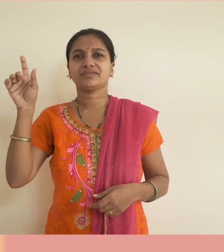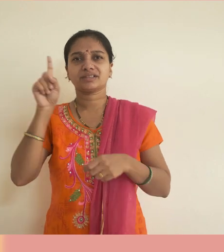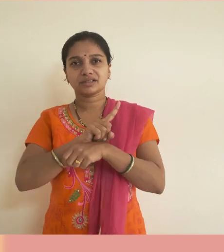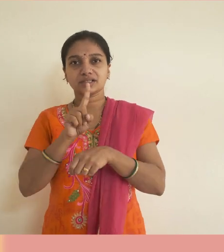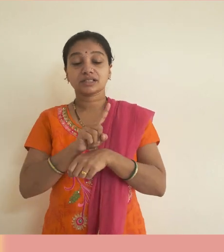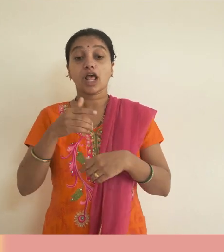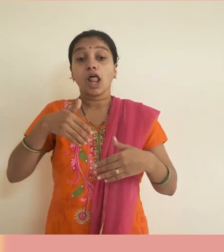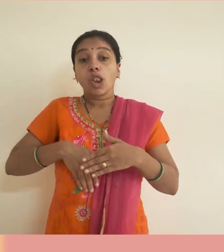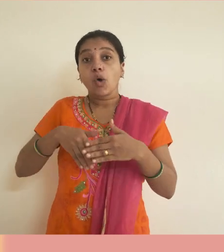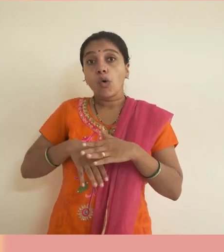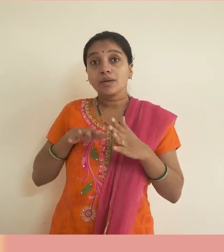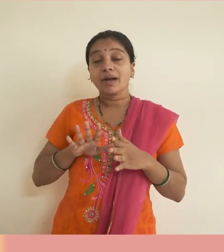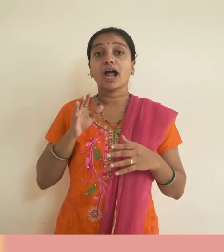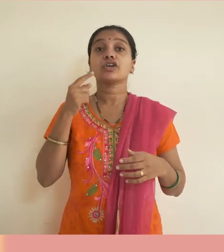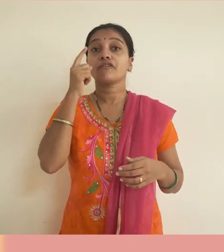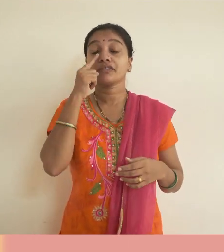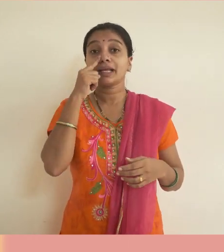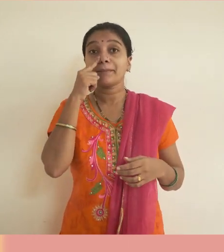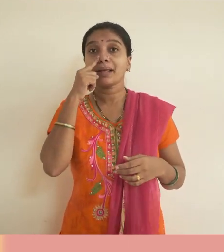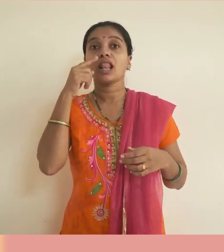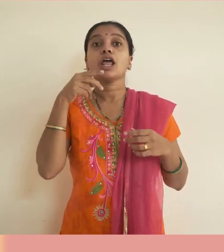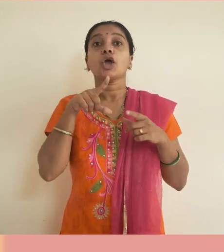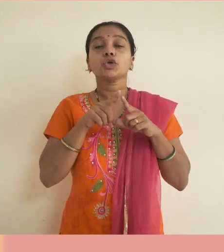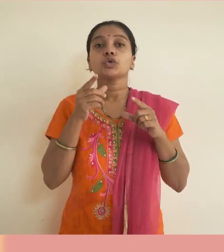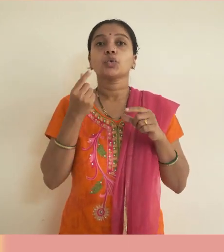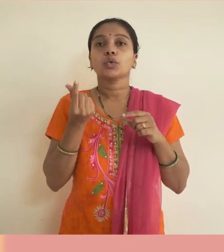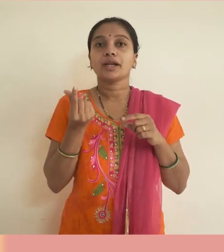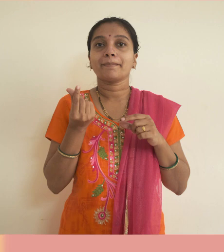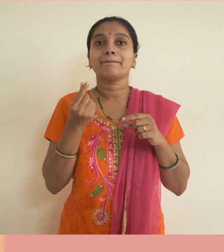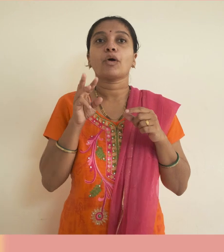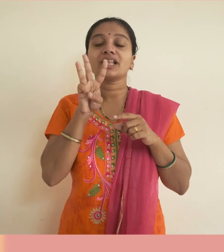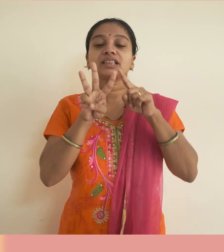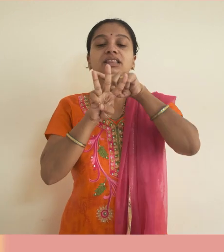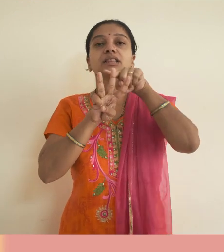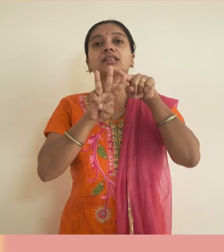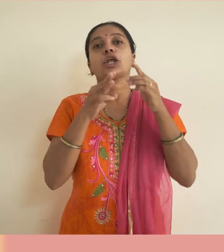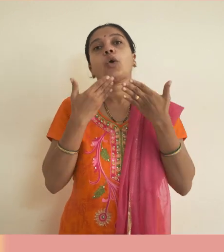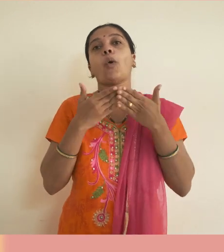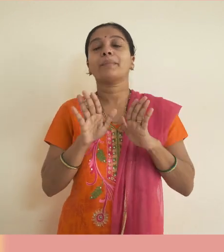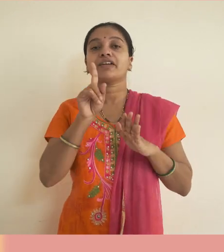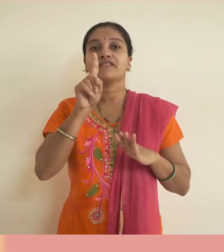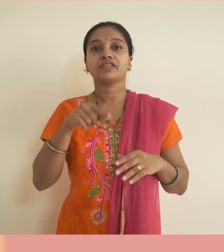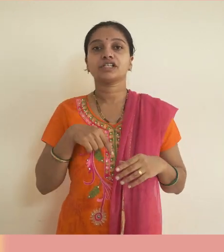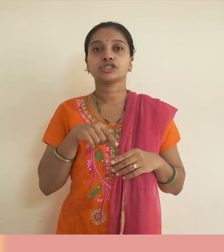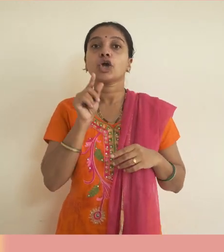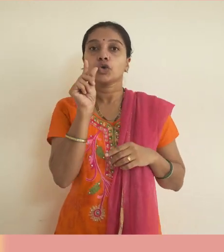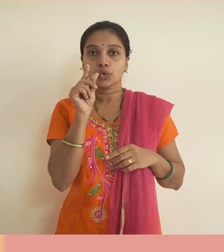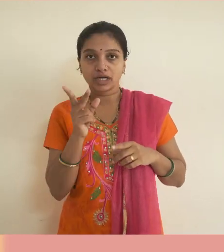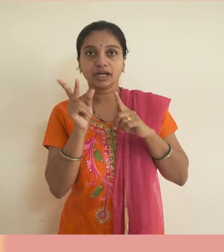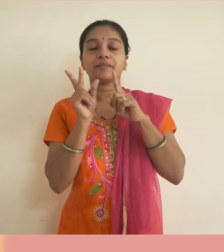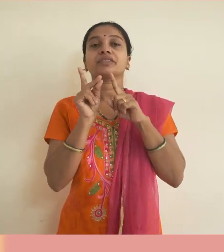days. The lower part of female human body consists mainly of 3 openings: